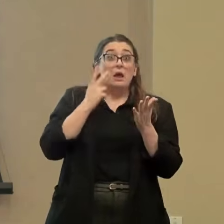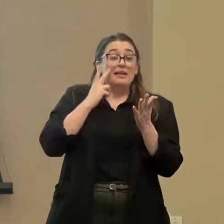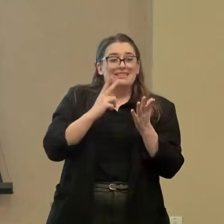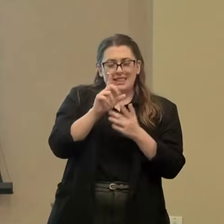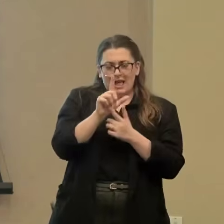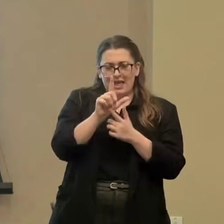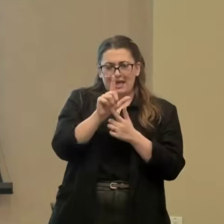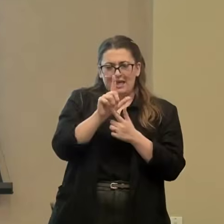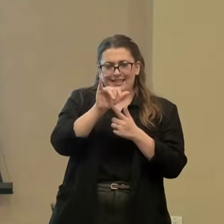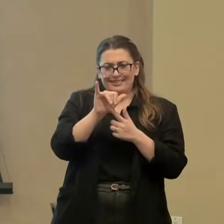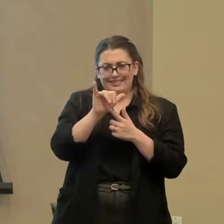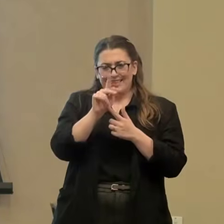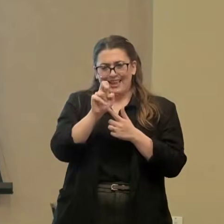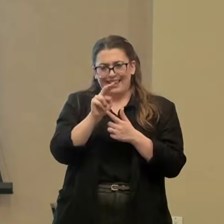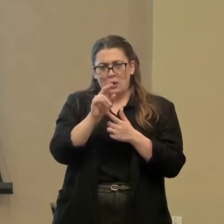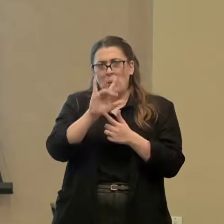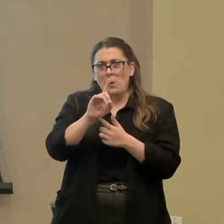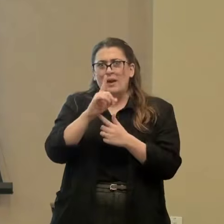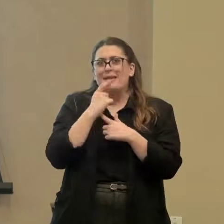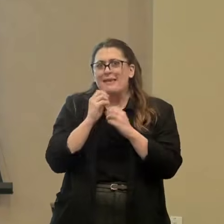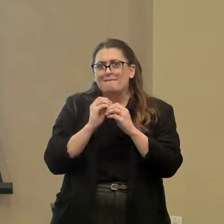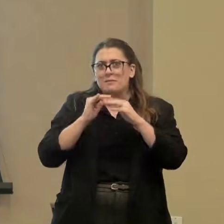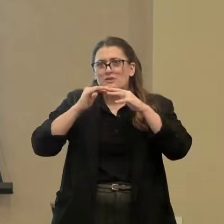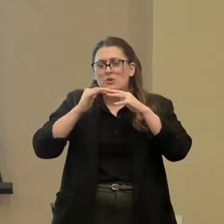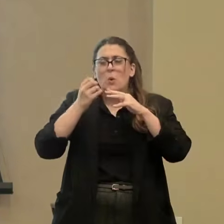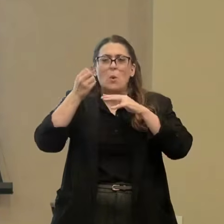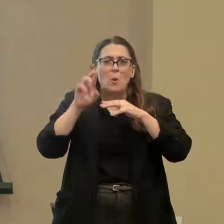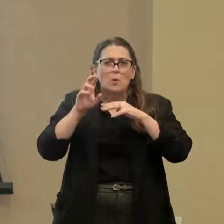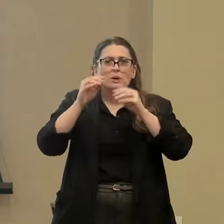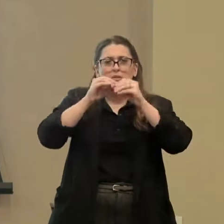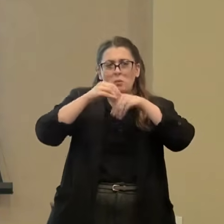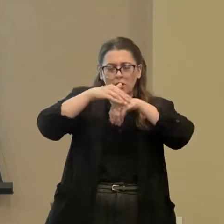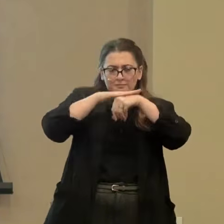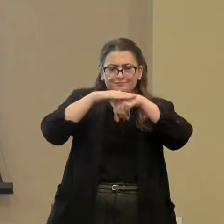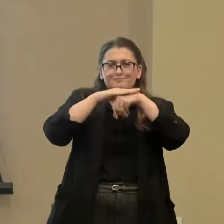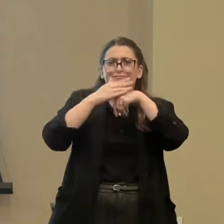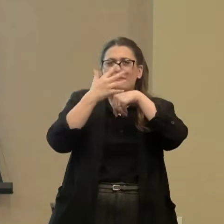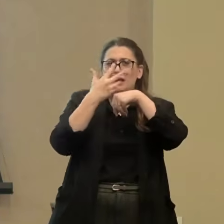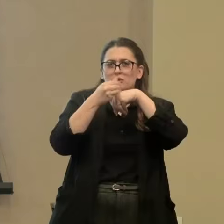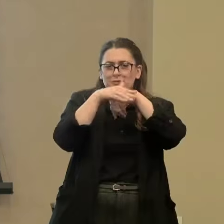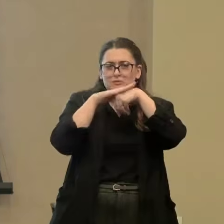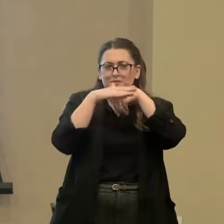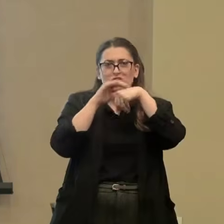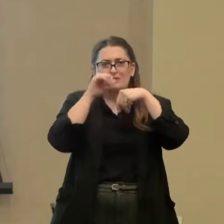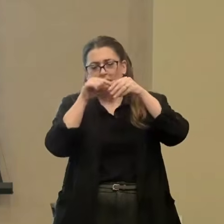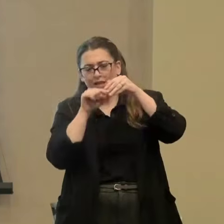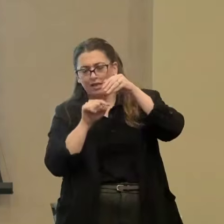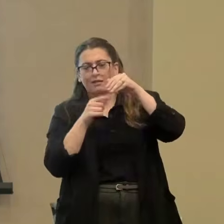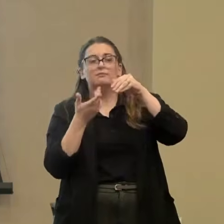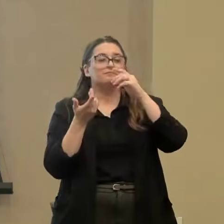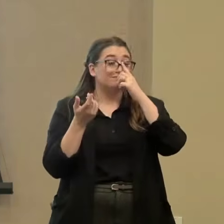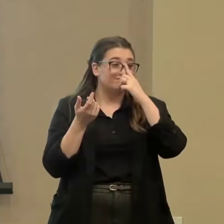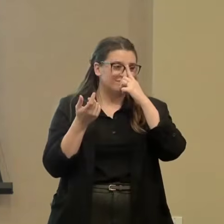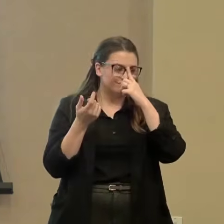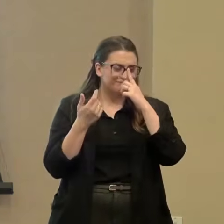lichenoid inflammation, or is it more superficial or more epidermal? So a biopsy is the definitive way. I